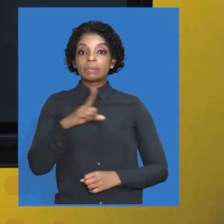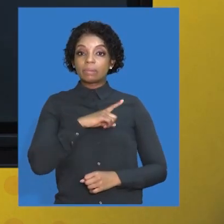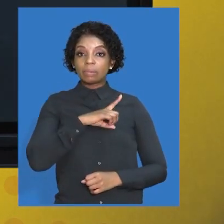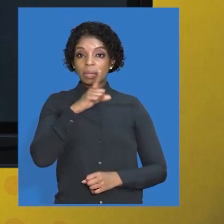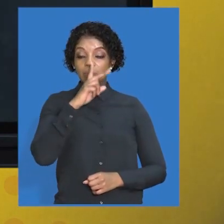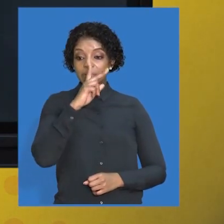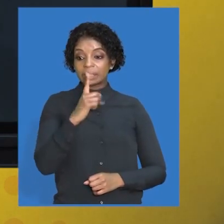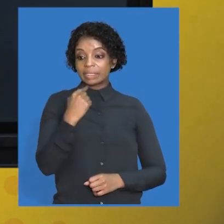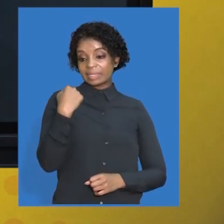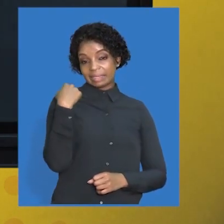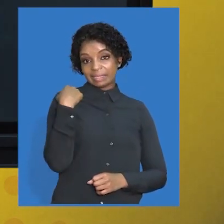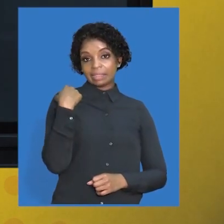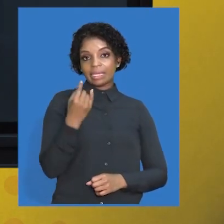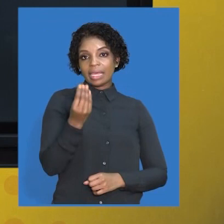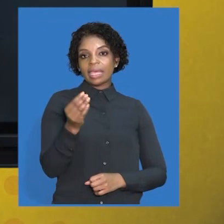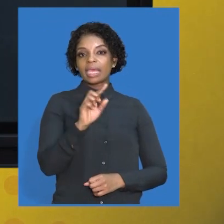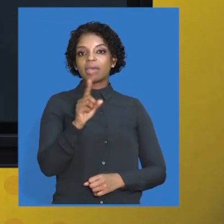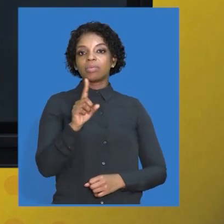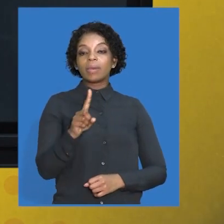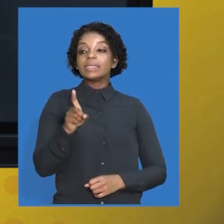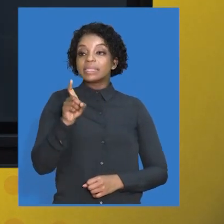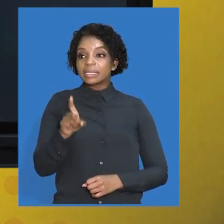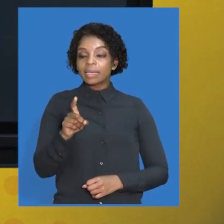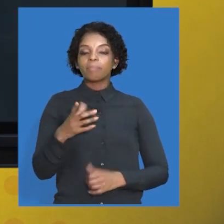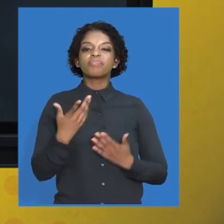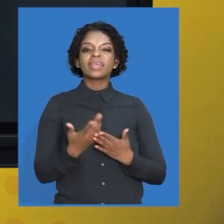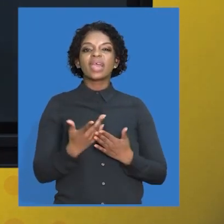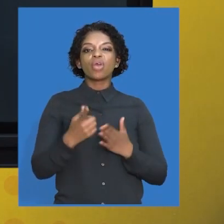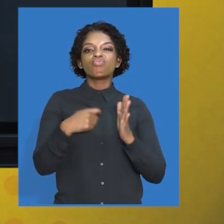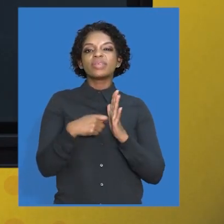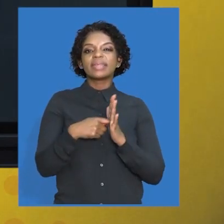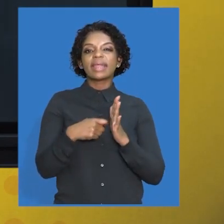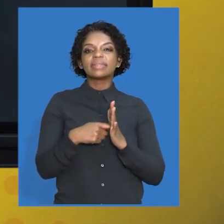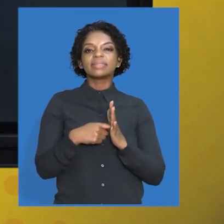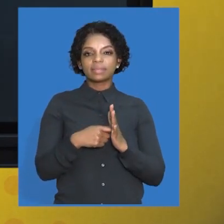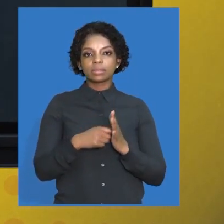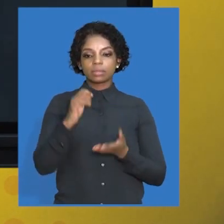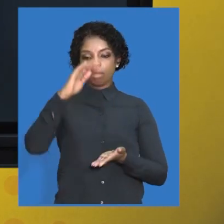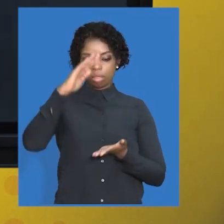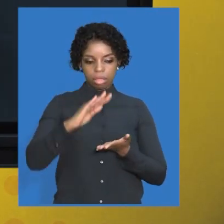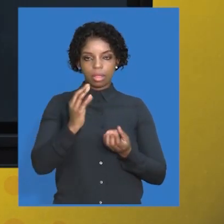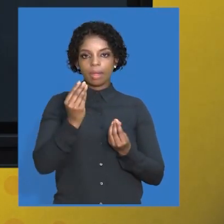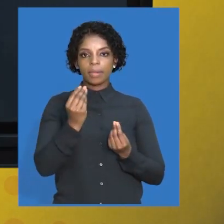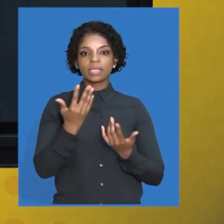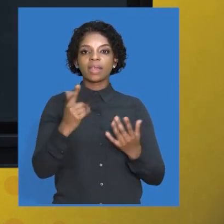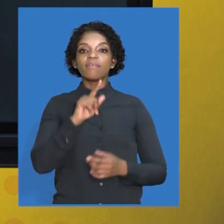a retailer that invested R1 billion in bringing down the price of chicken, right,